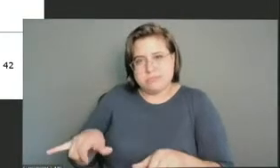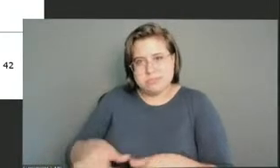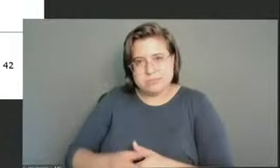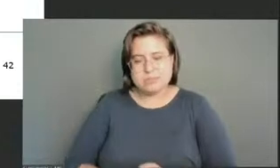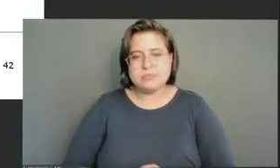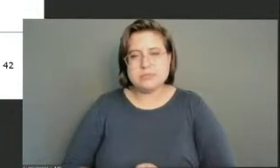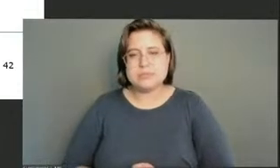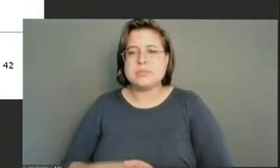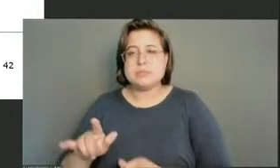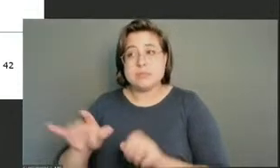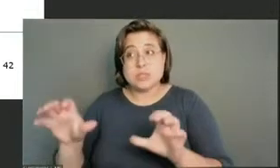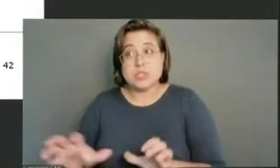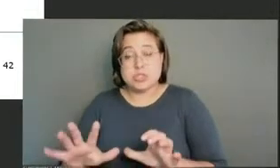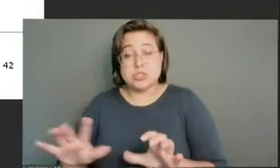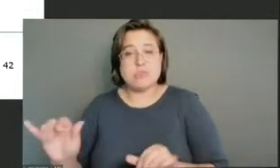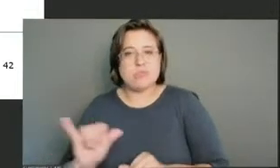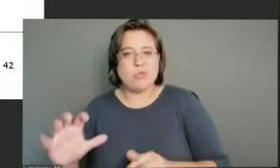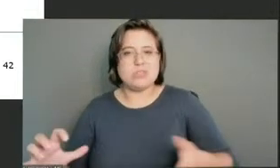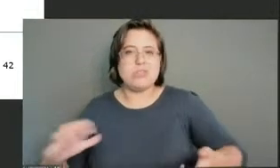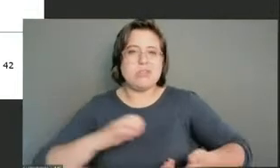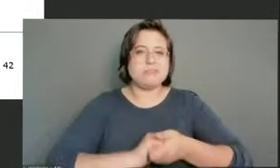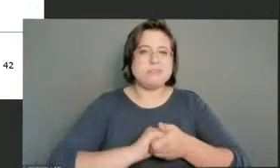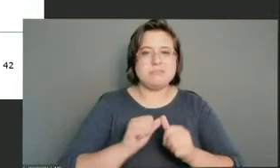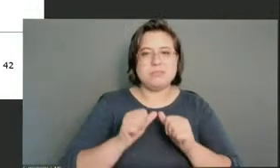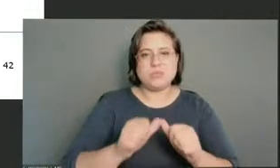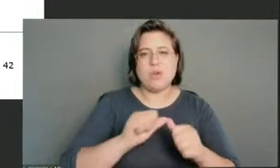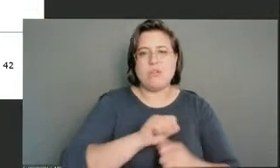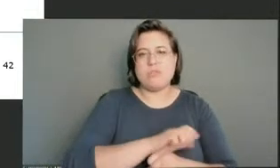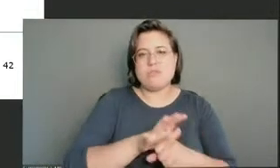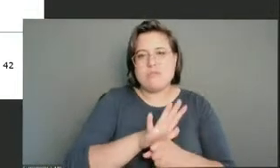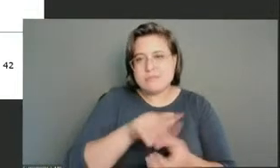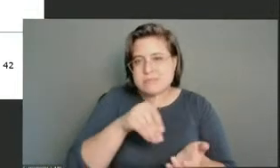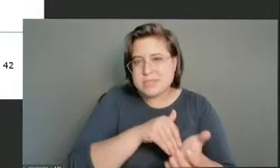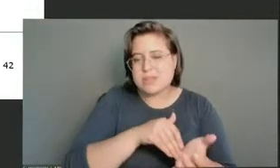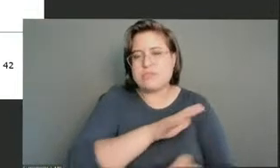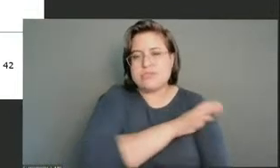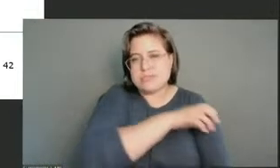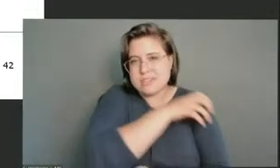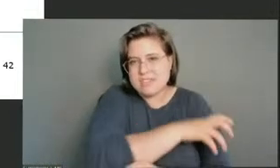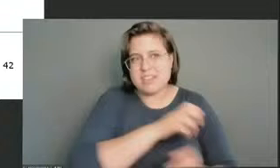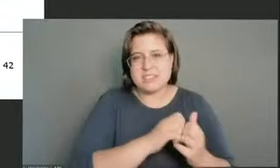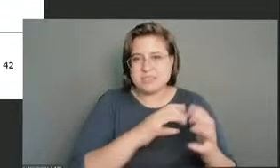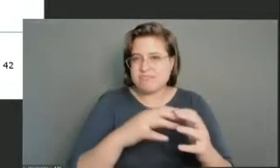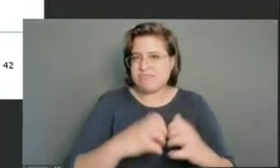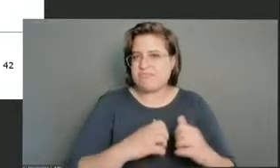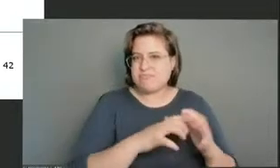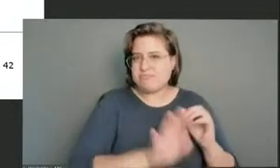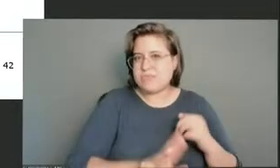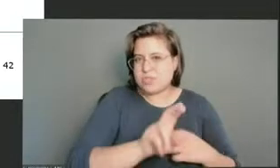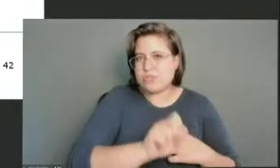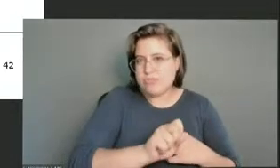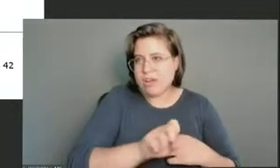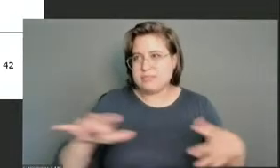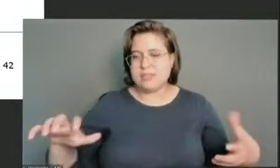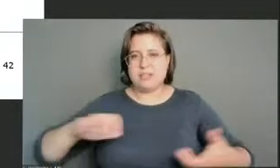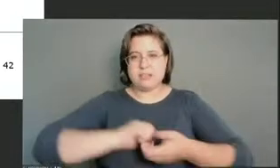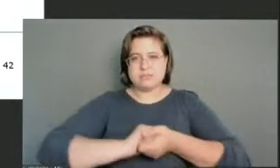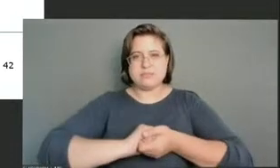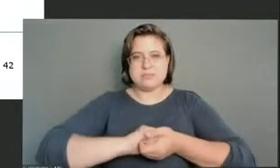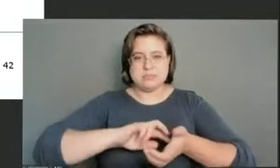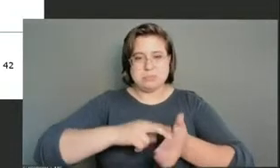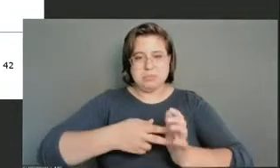with long COVID centers and clinics that are developing across the country, so that together we can research,